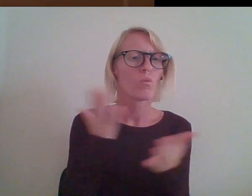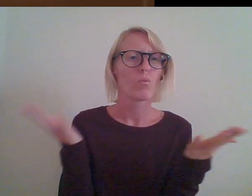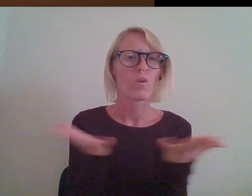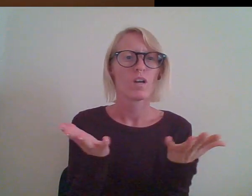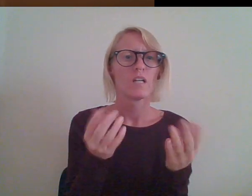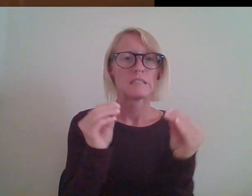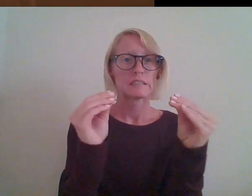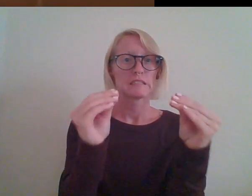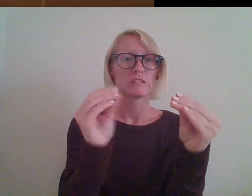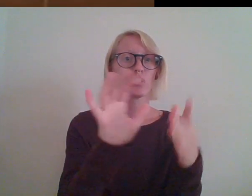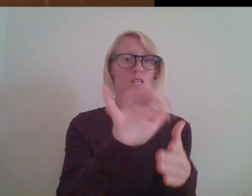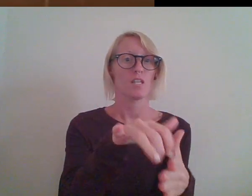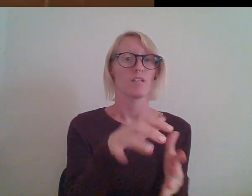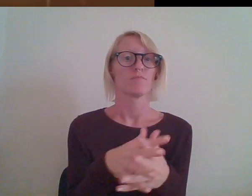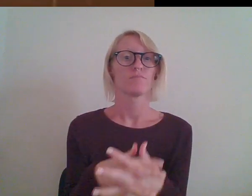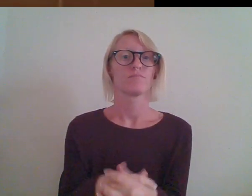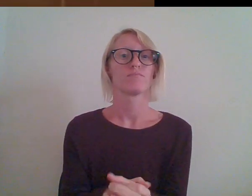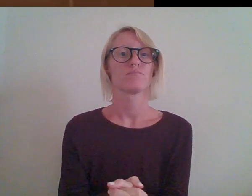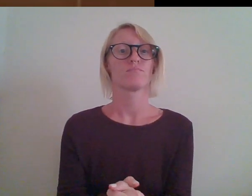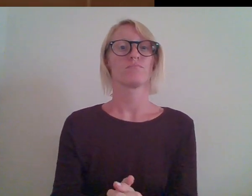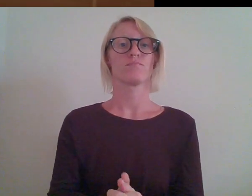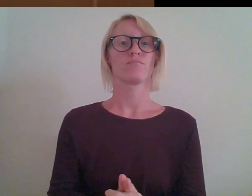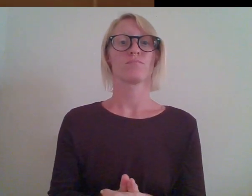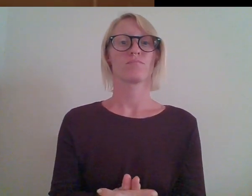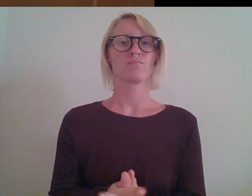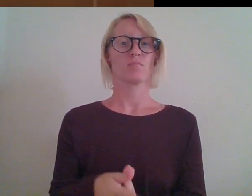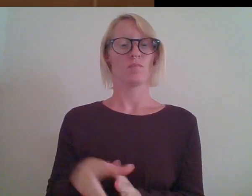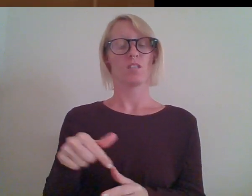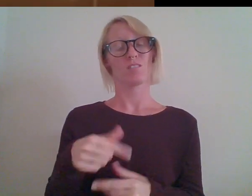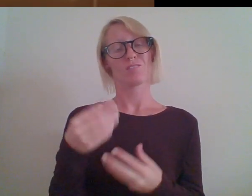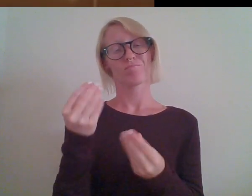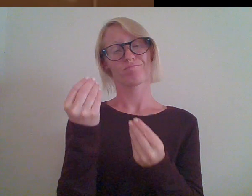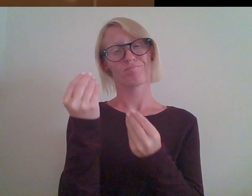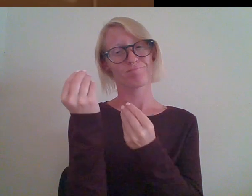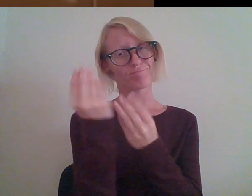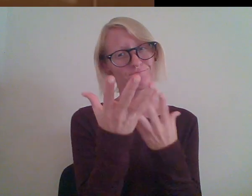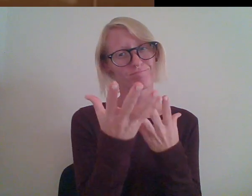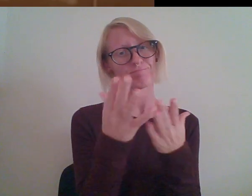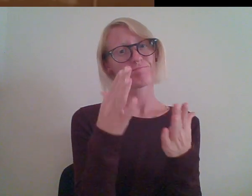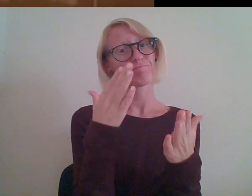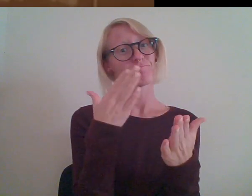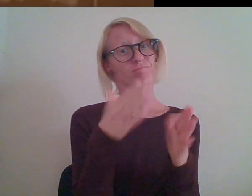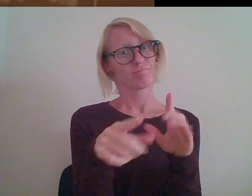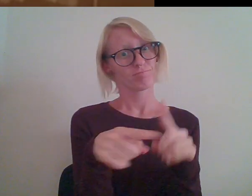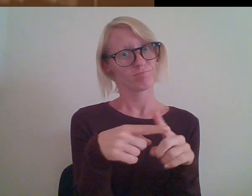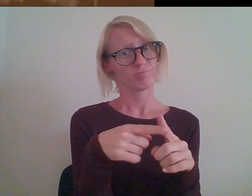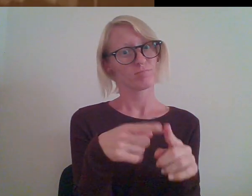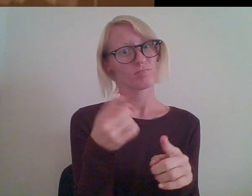when you're teaching this, and this is good for you to know as students,